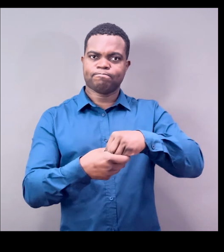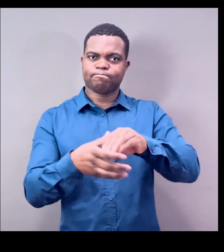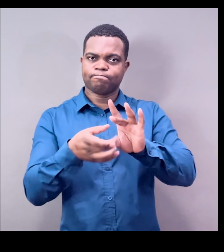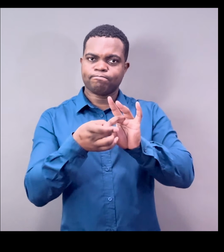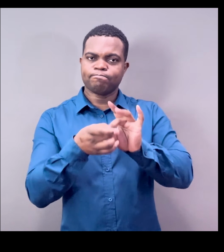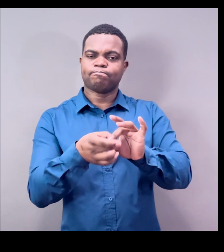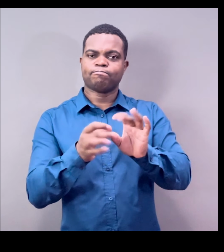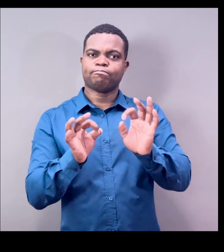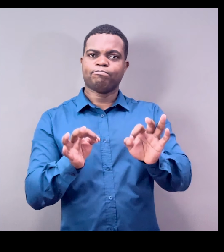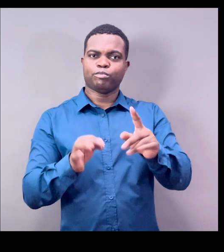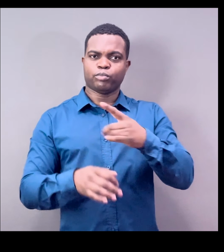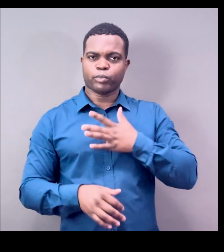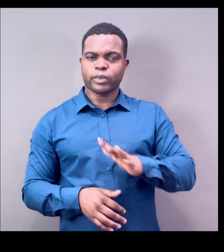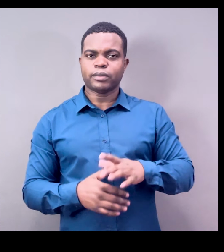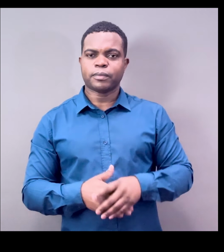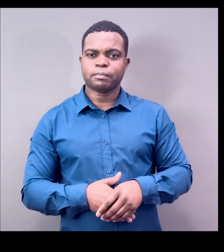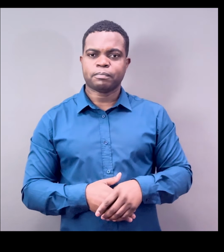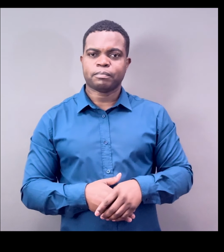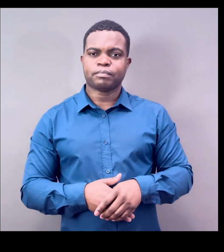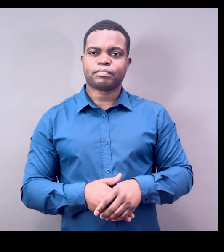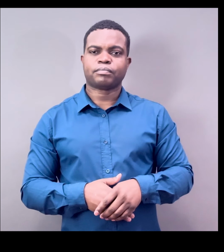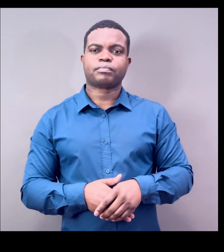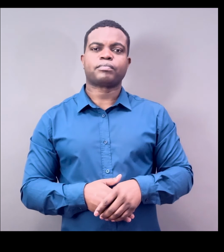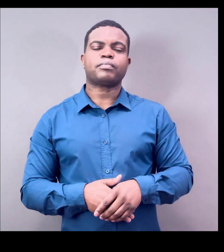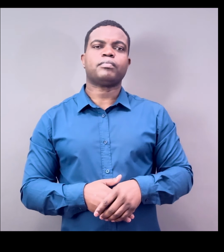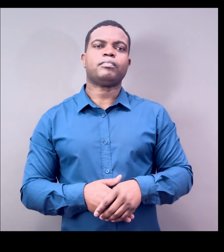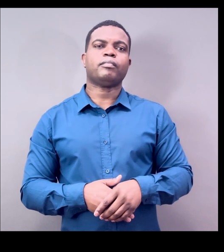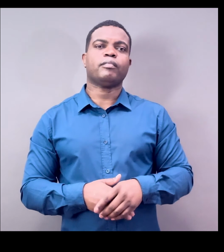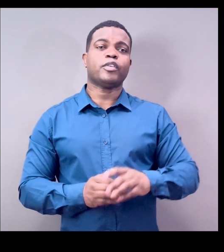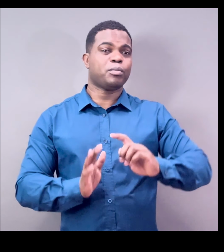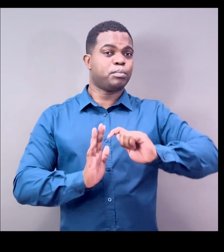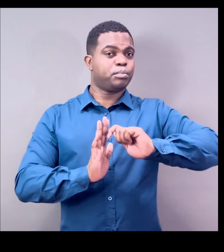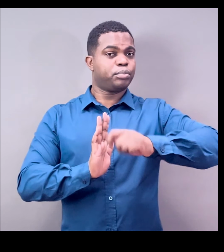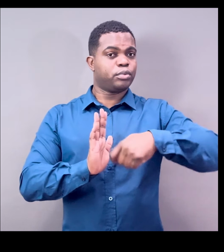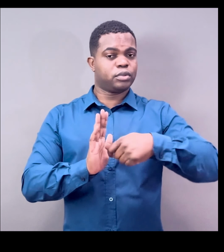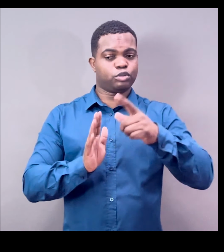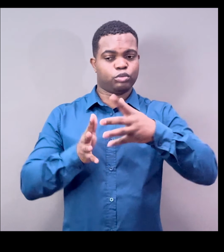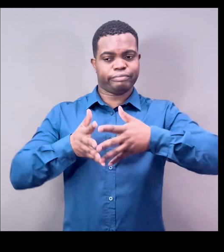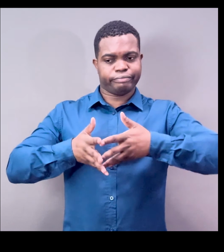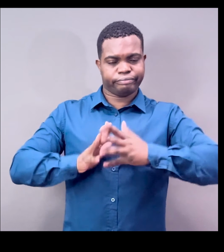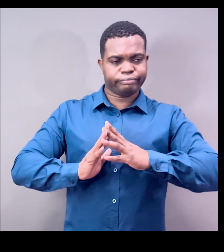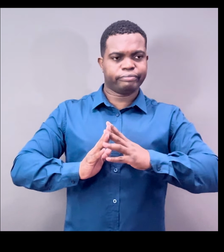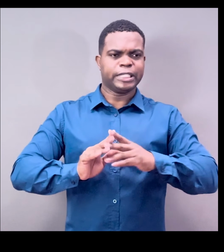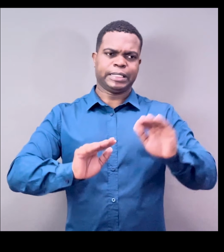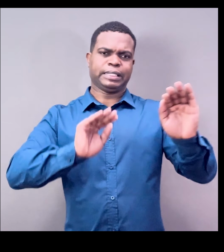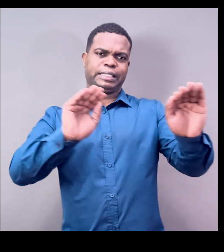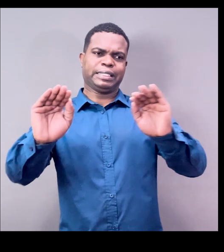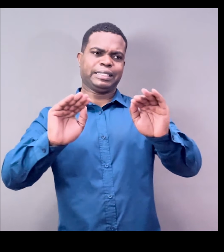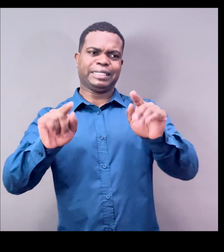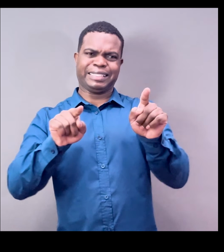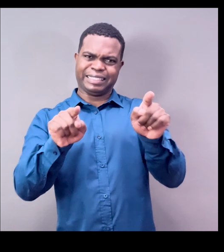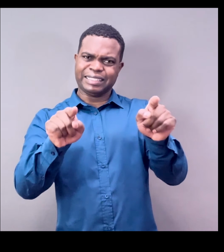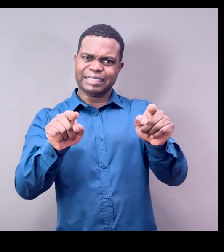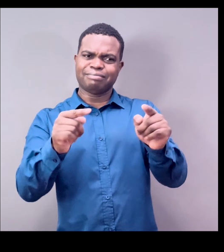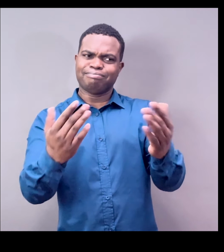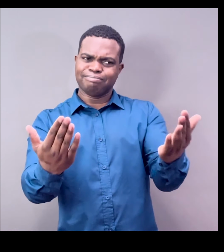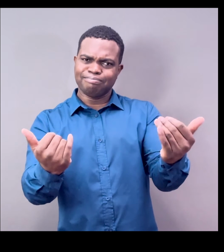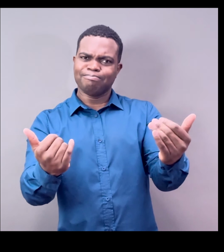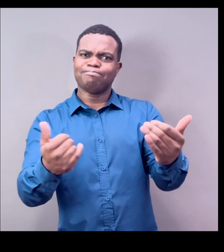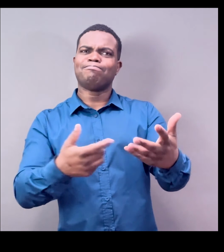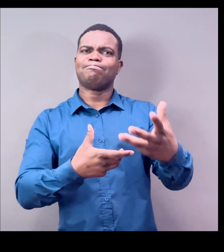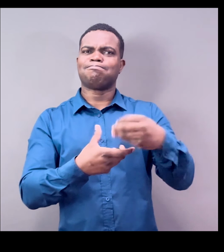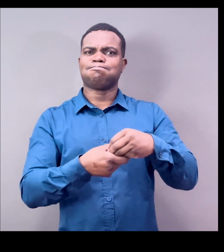are involved in the project that you want to embark on, or the community engagement